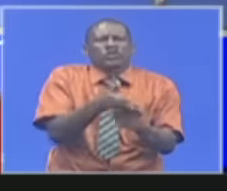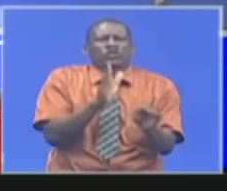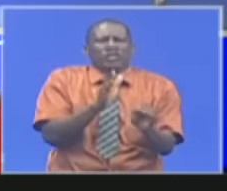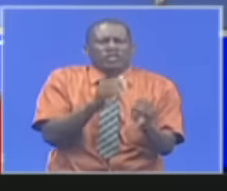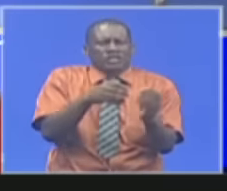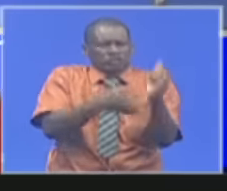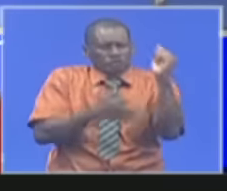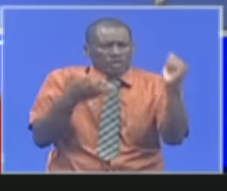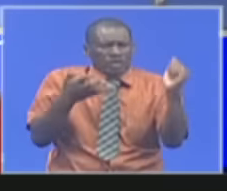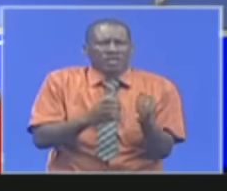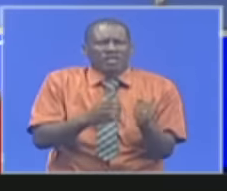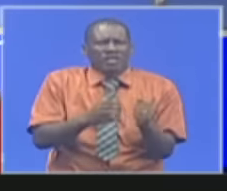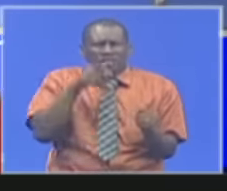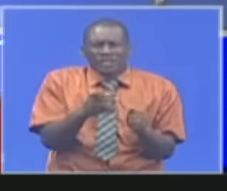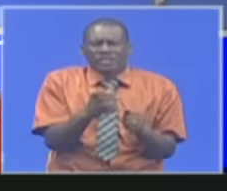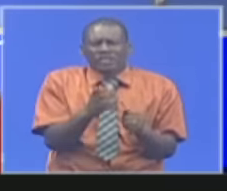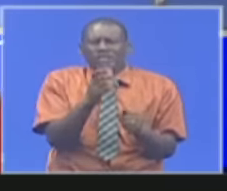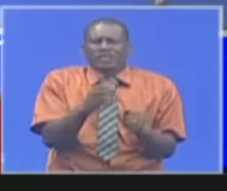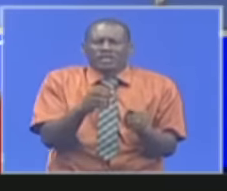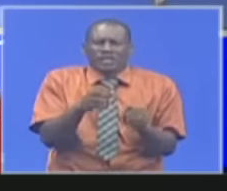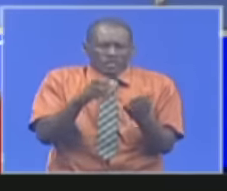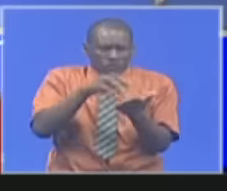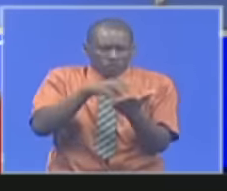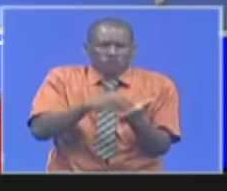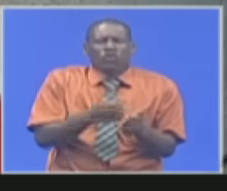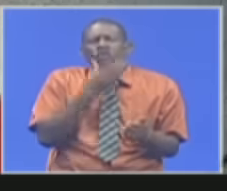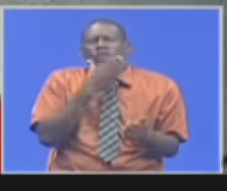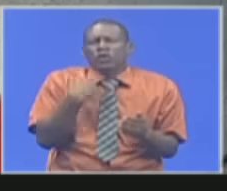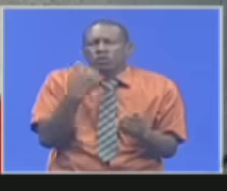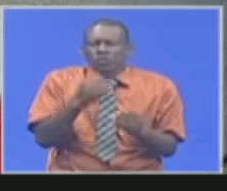man in Nairobi whose loss was captured on CCTV cameras.